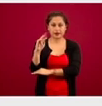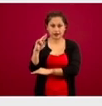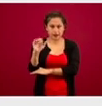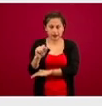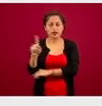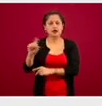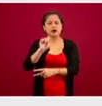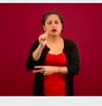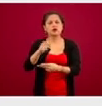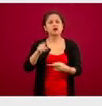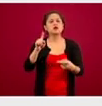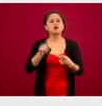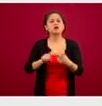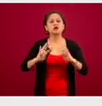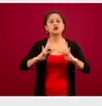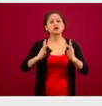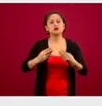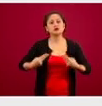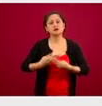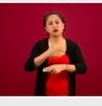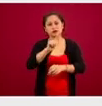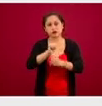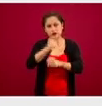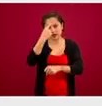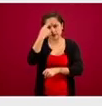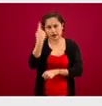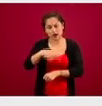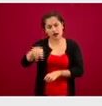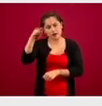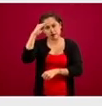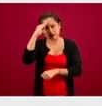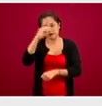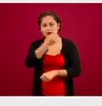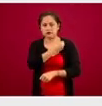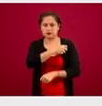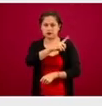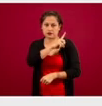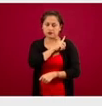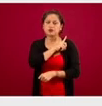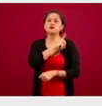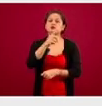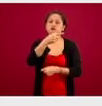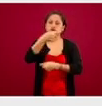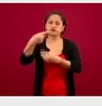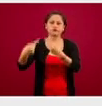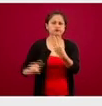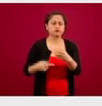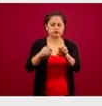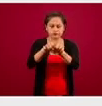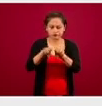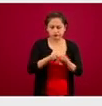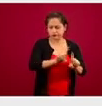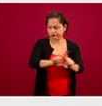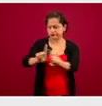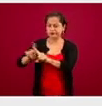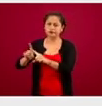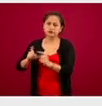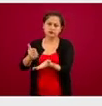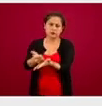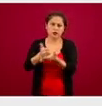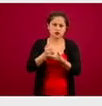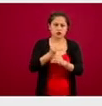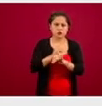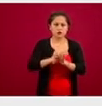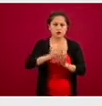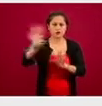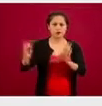the National Institution for Senior Citizens and some other institutions. It's been a joint work in designing